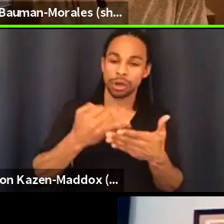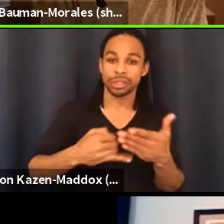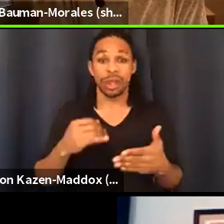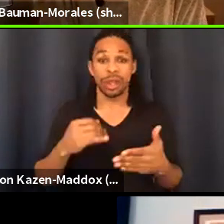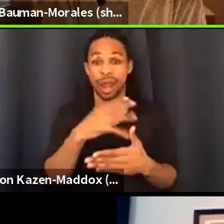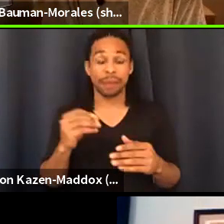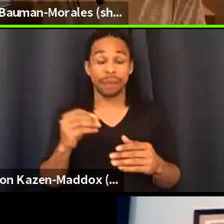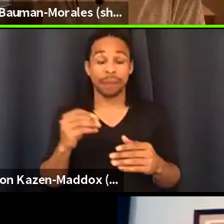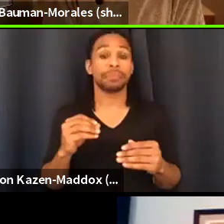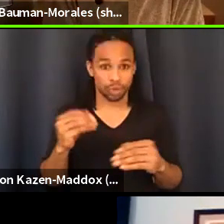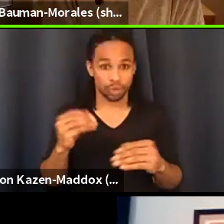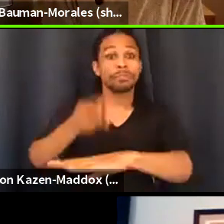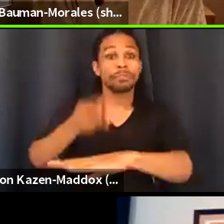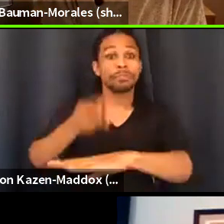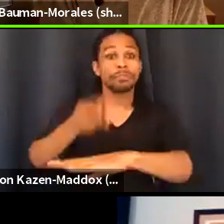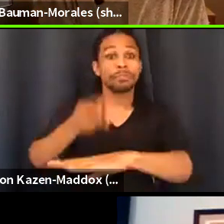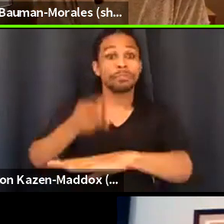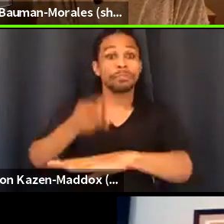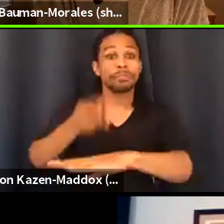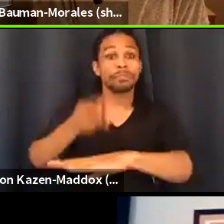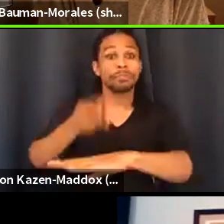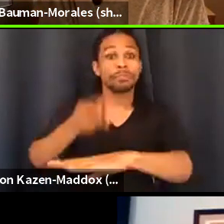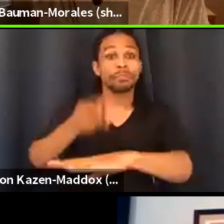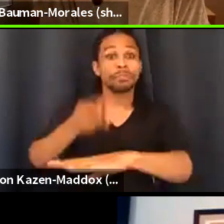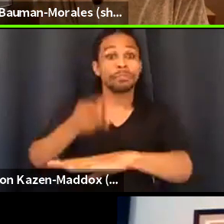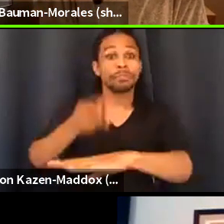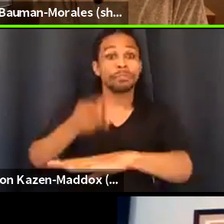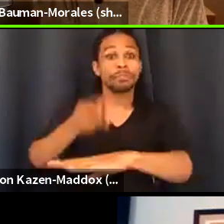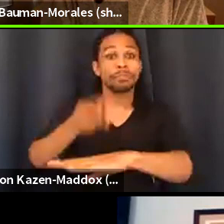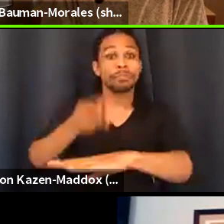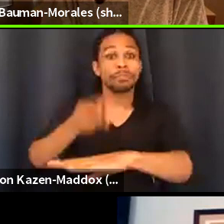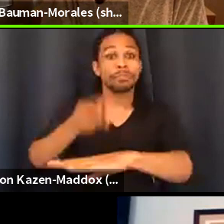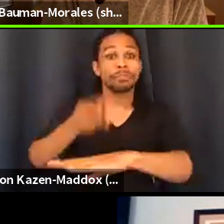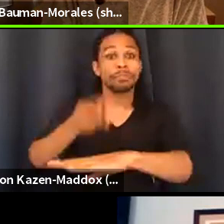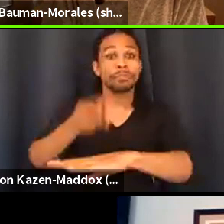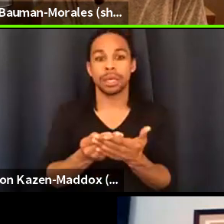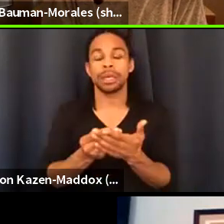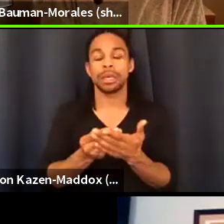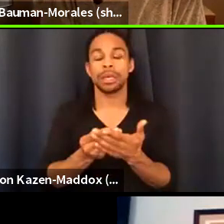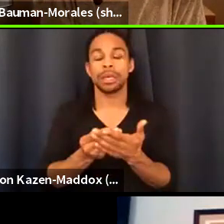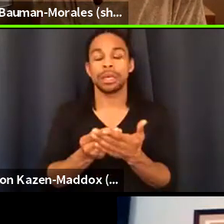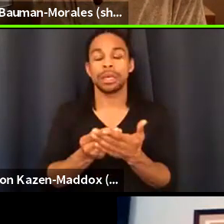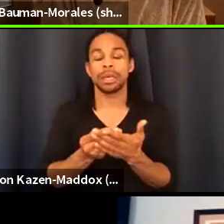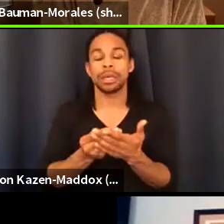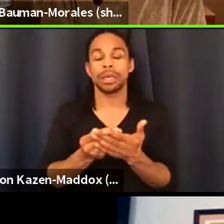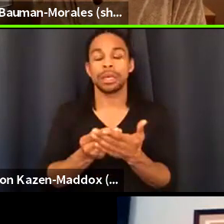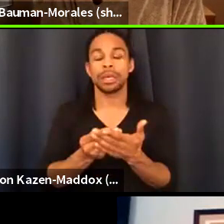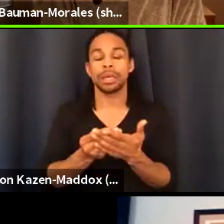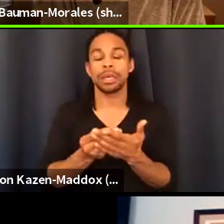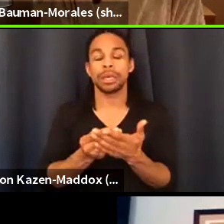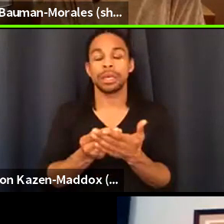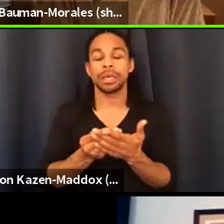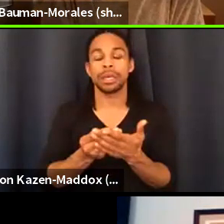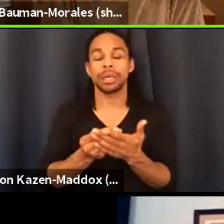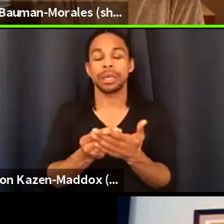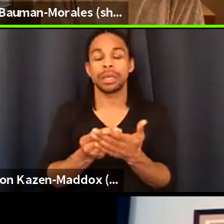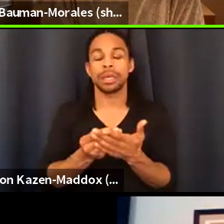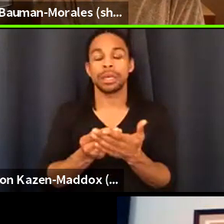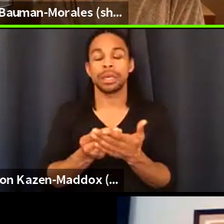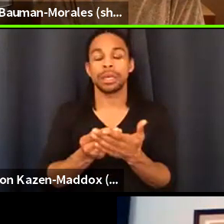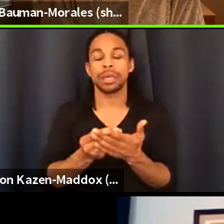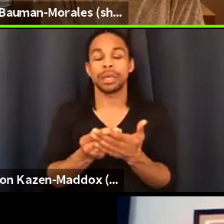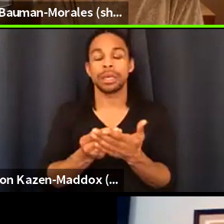And Amy Smith continues, the arts ecosystem was created by and for upper middle class educated white